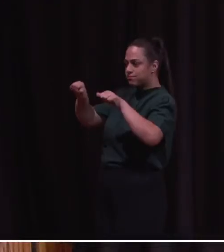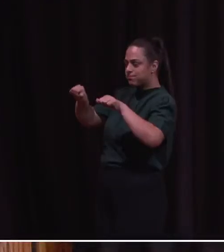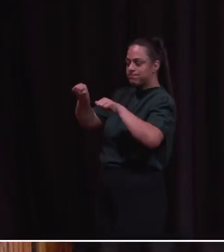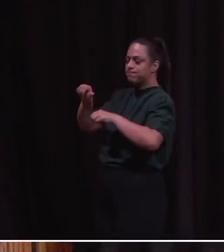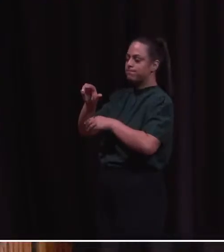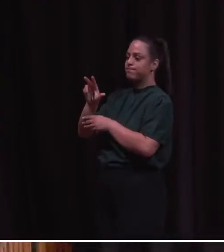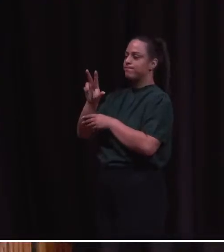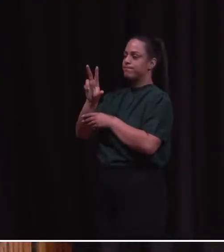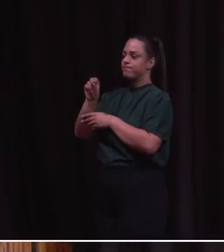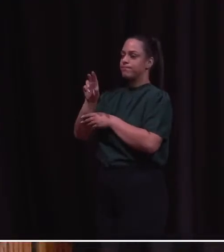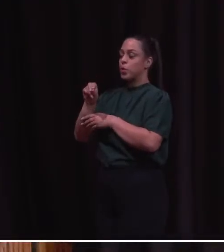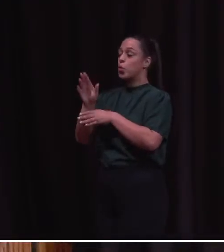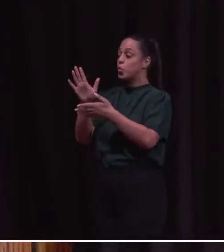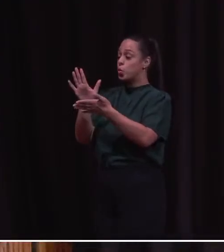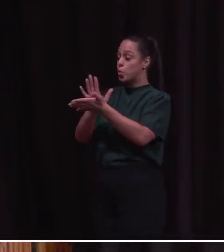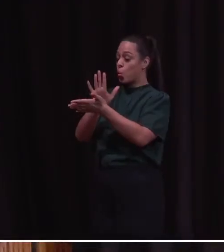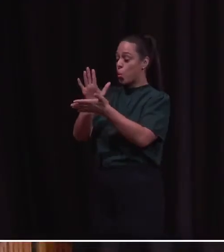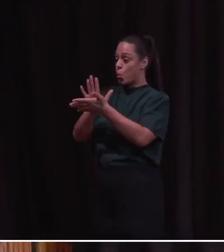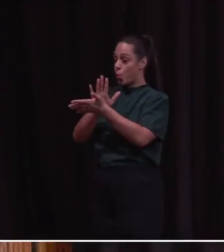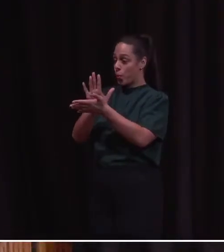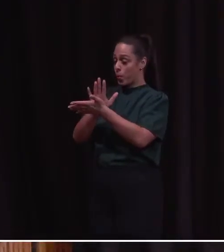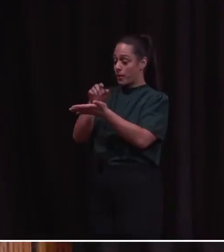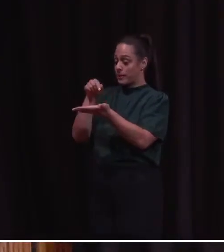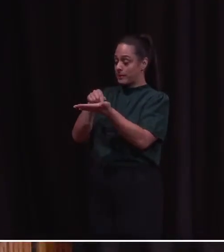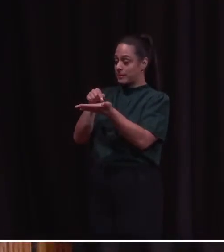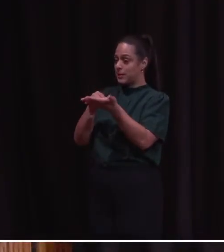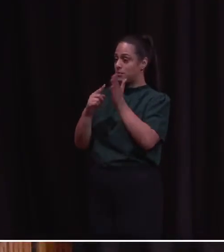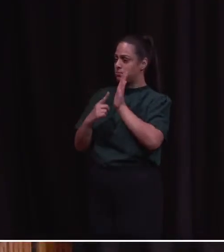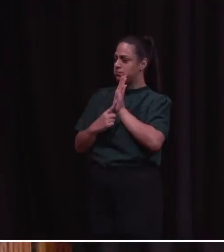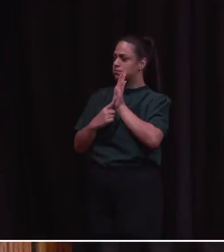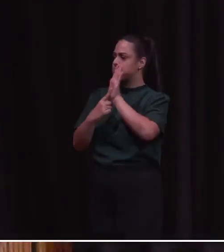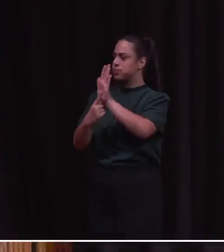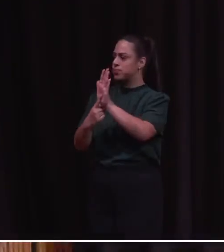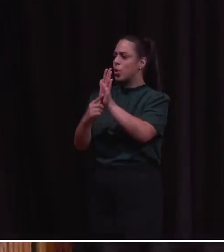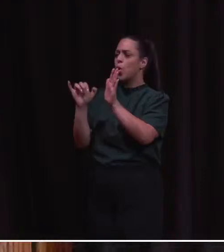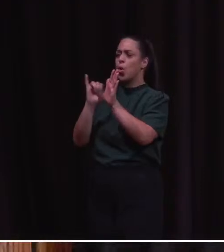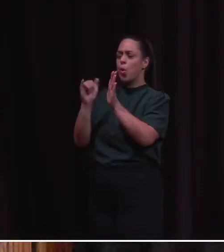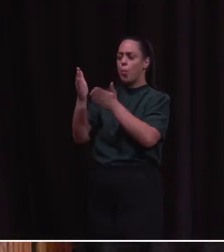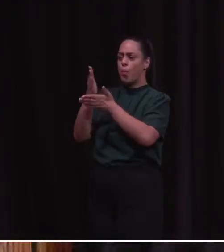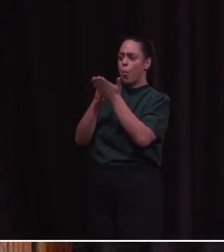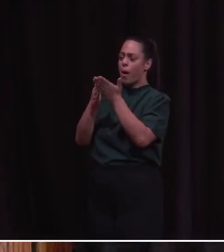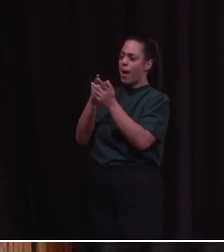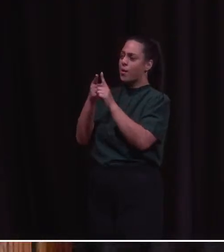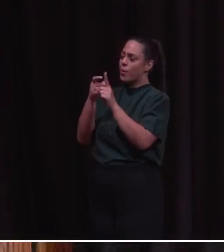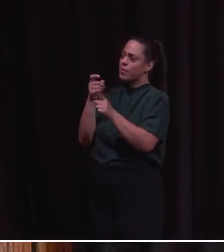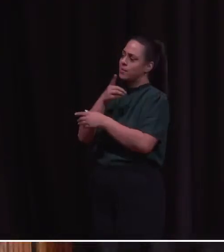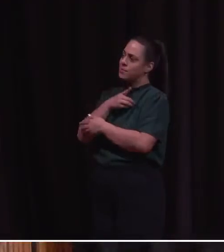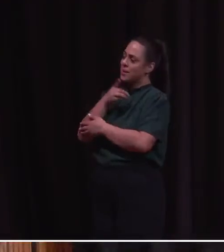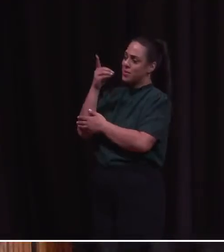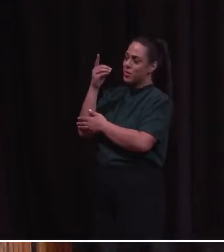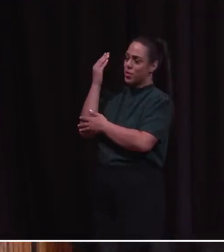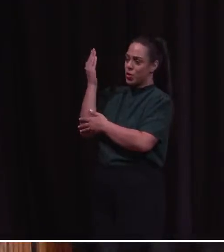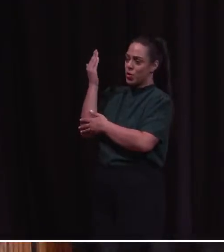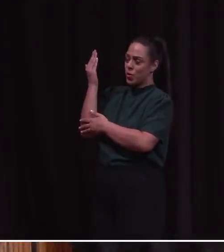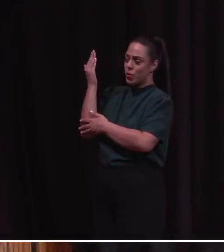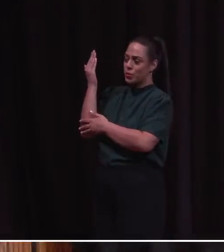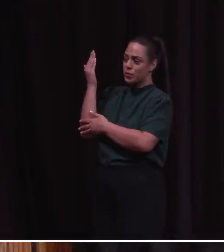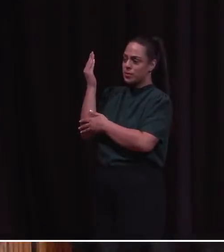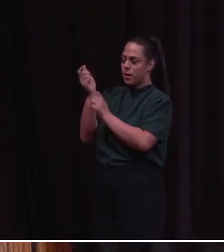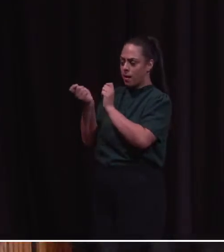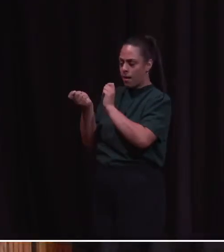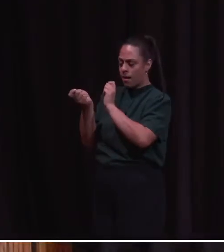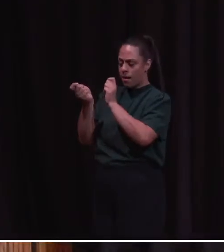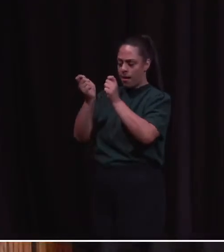an irrevocable gift from God, and any sex change intervention, as a rule, risks threatening the